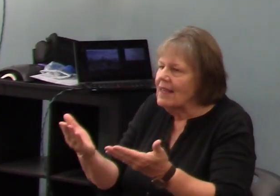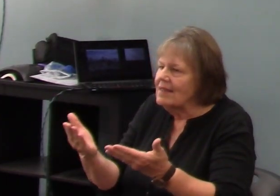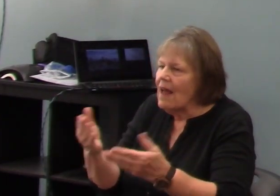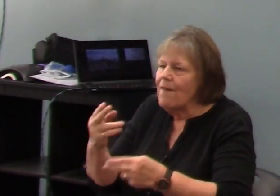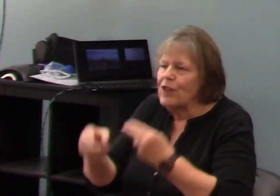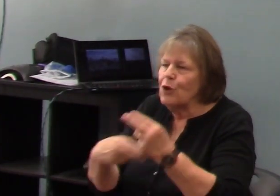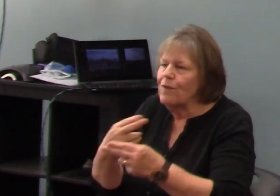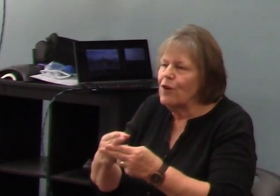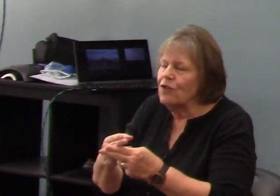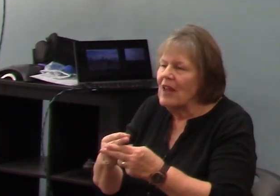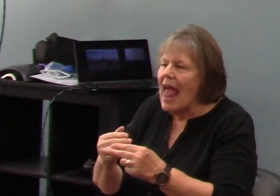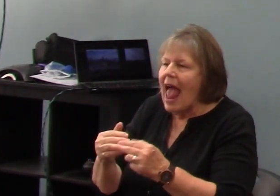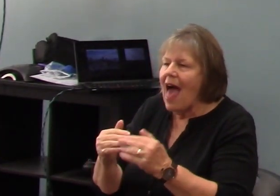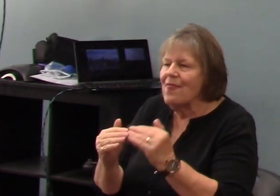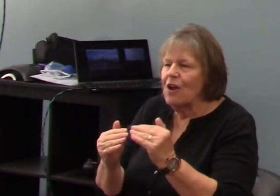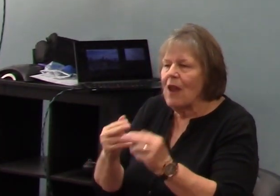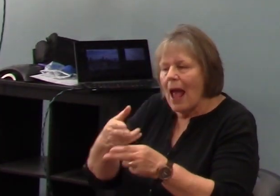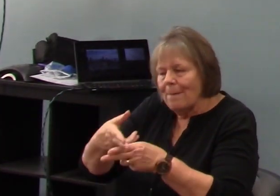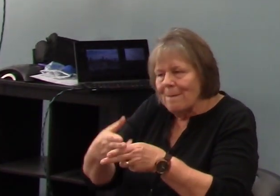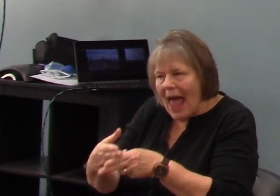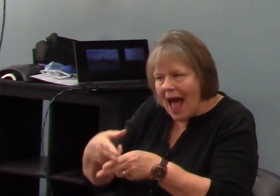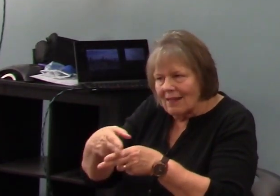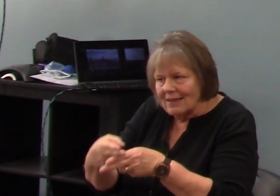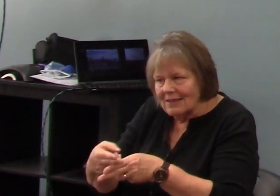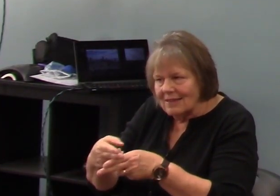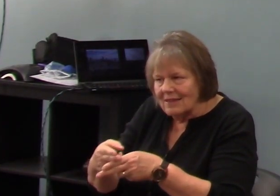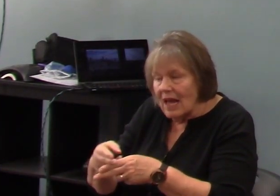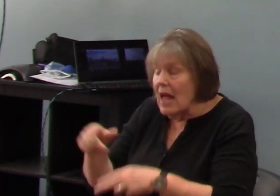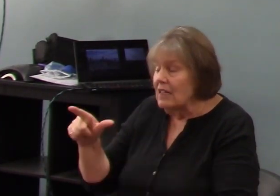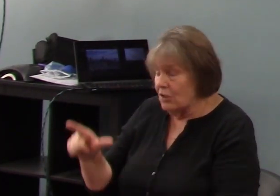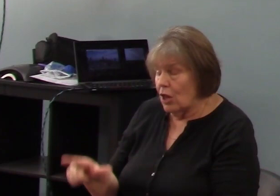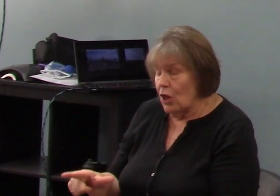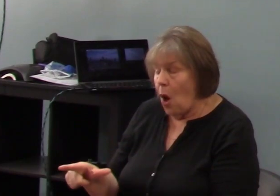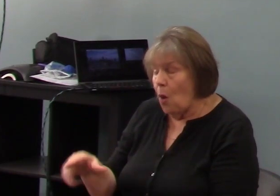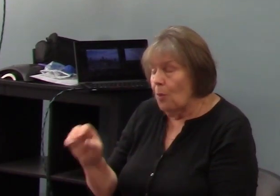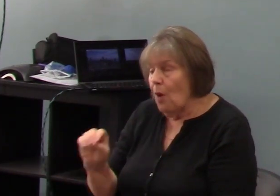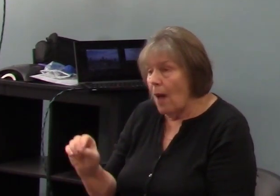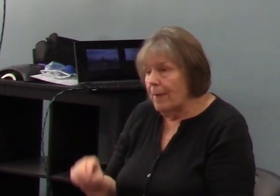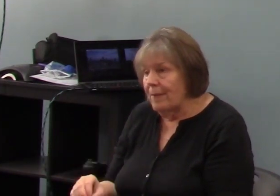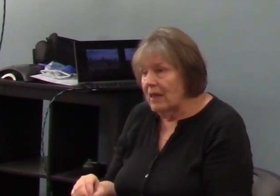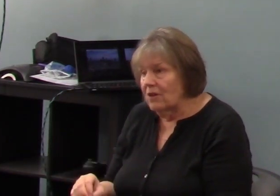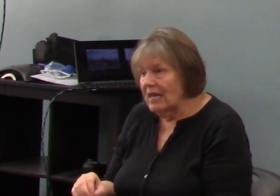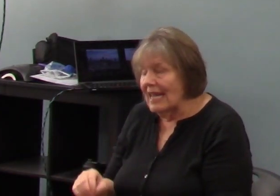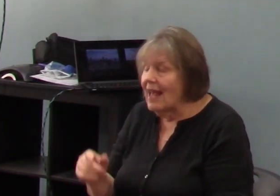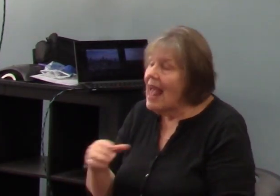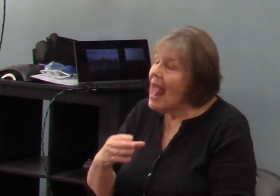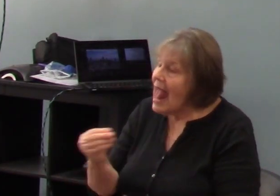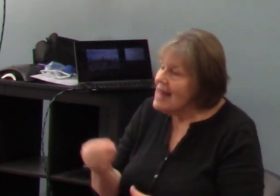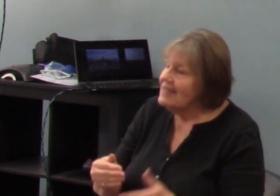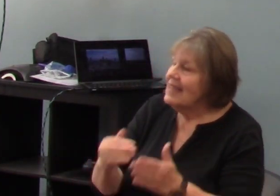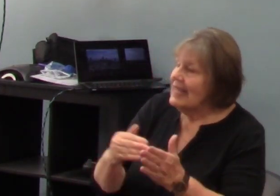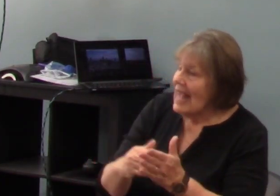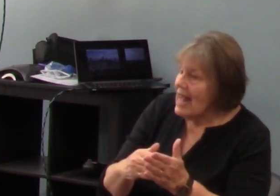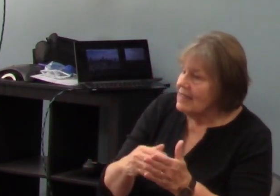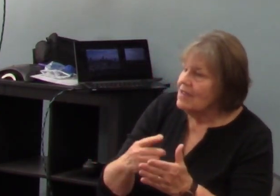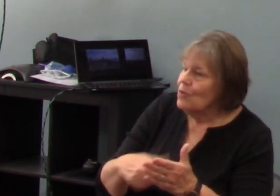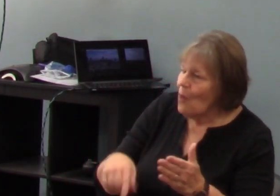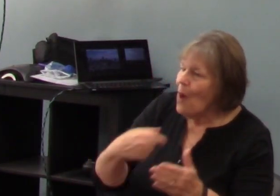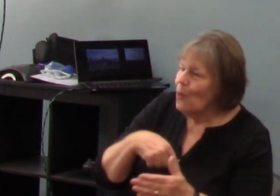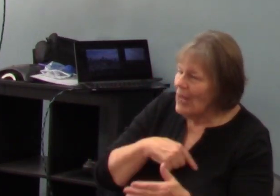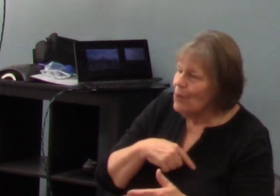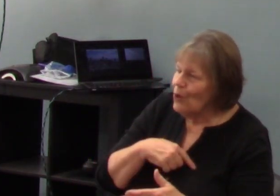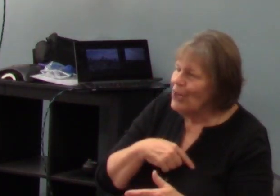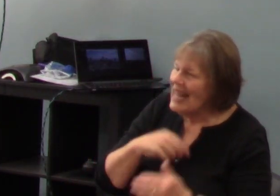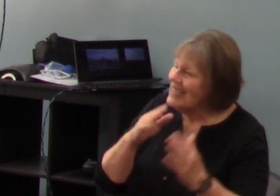of each other. And not only do we see that being a low probability, we see it sort of going against what we would expect, and there's this strange